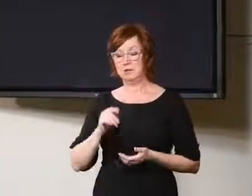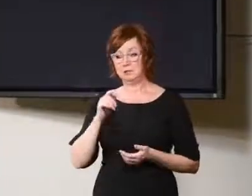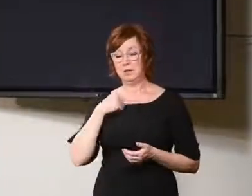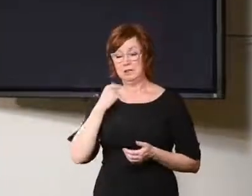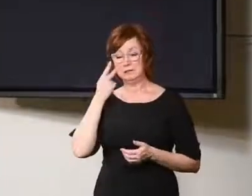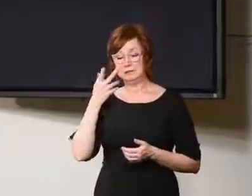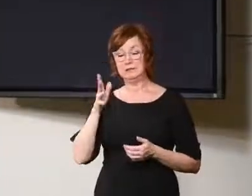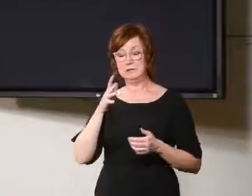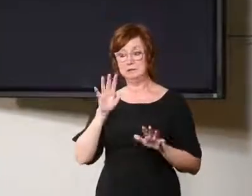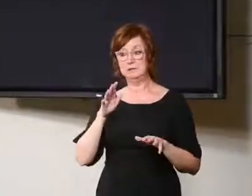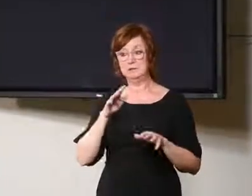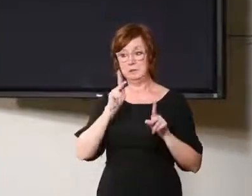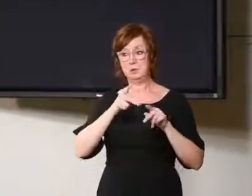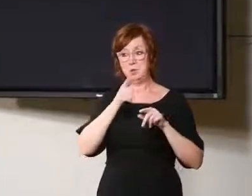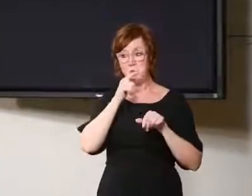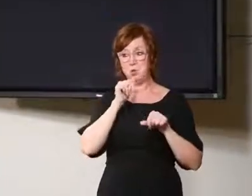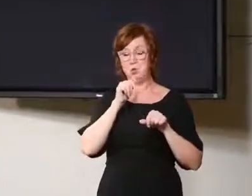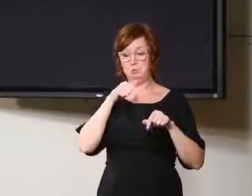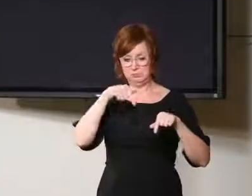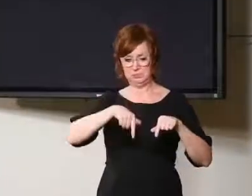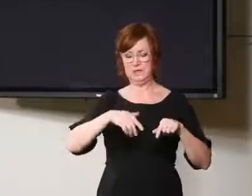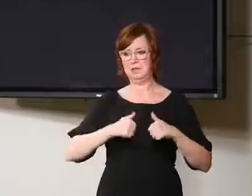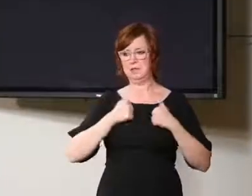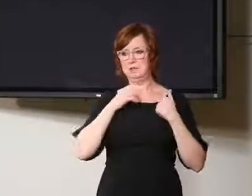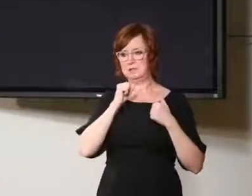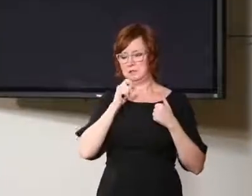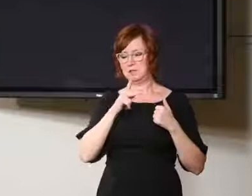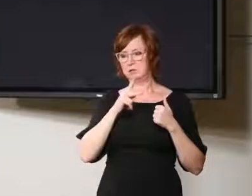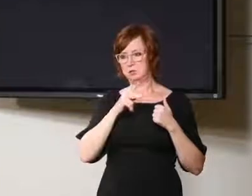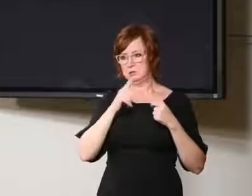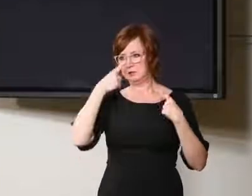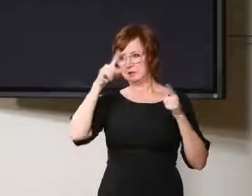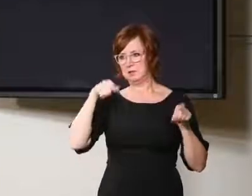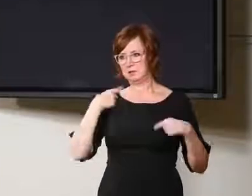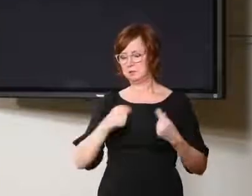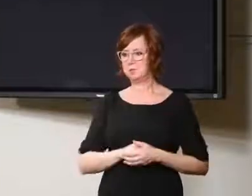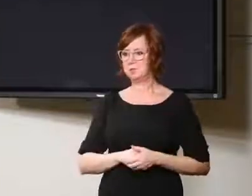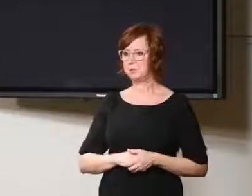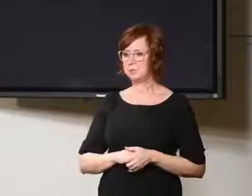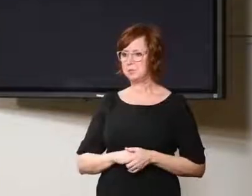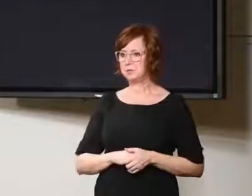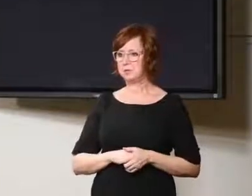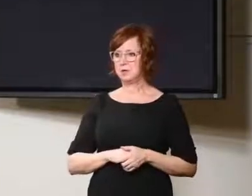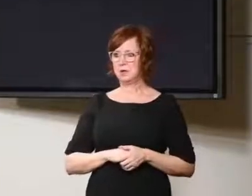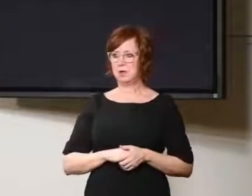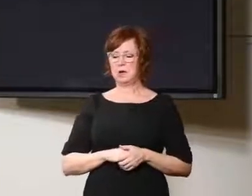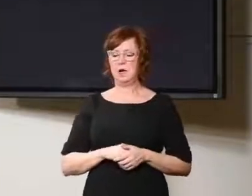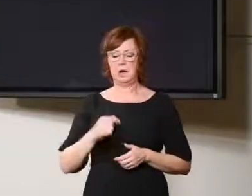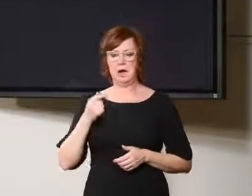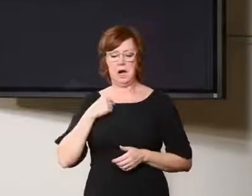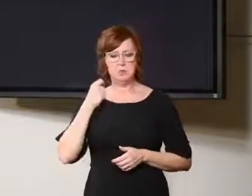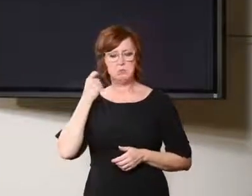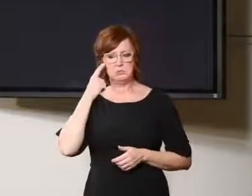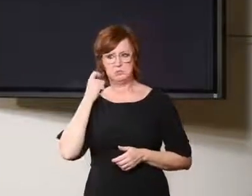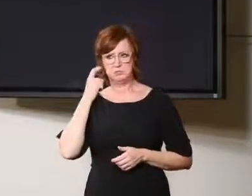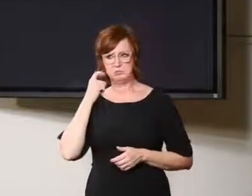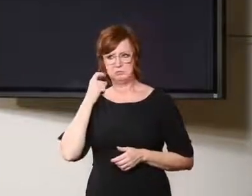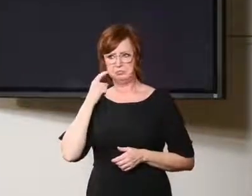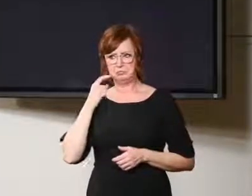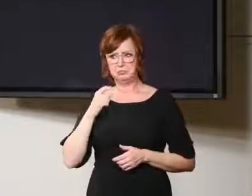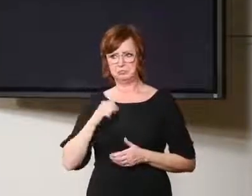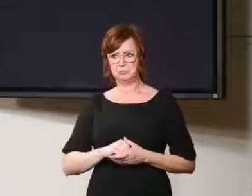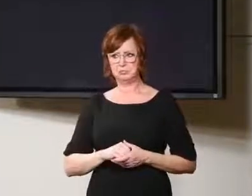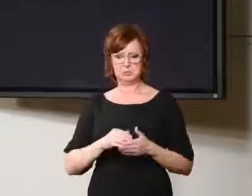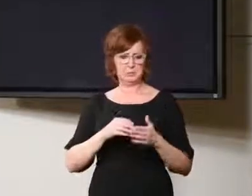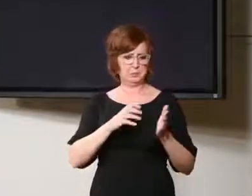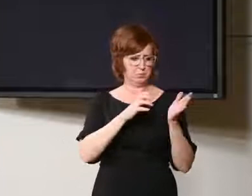today. Clearly, there has to have been some modeling done behind the scenes from medical experts, public health